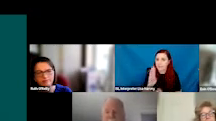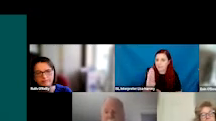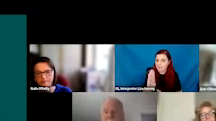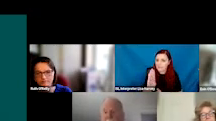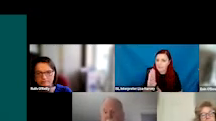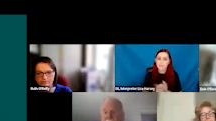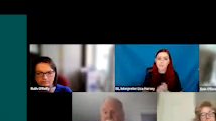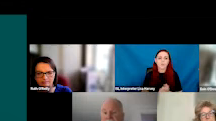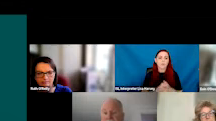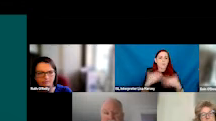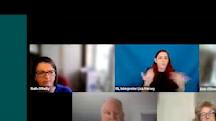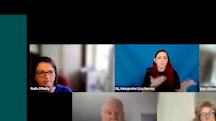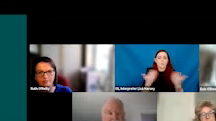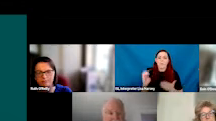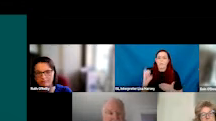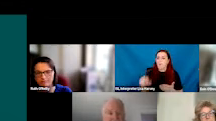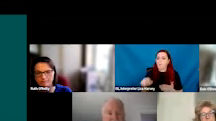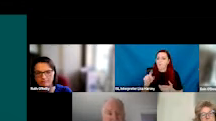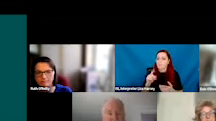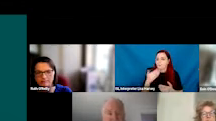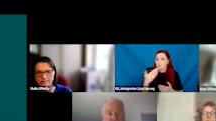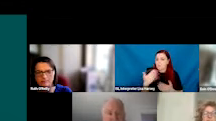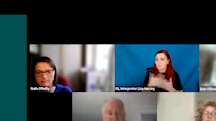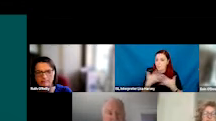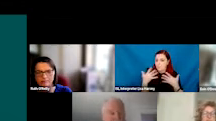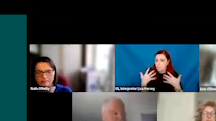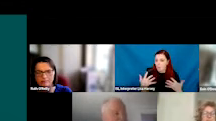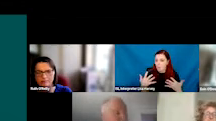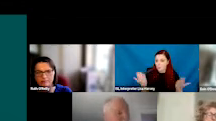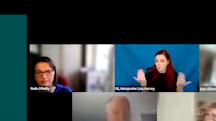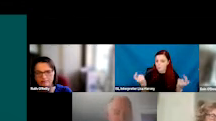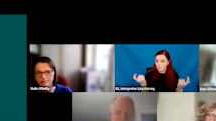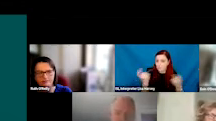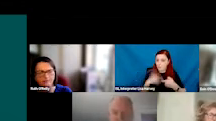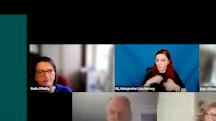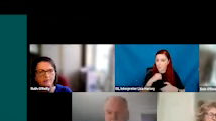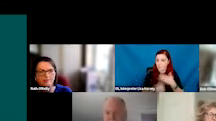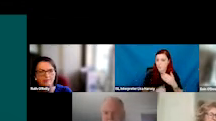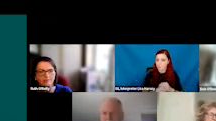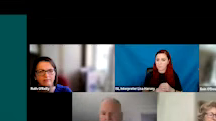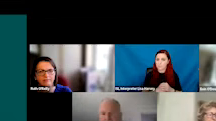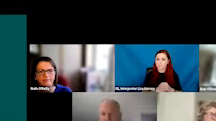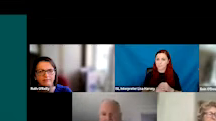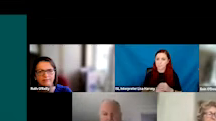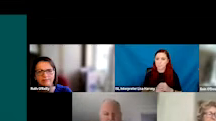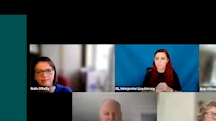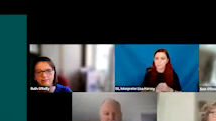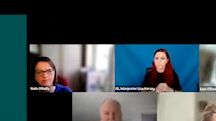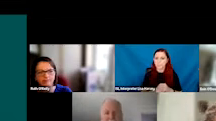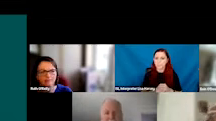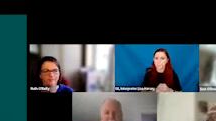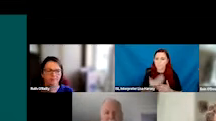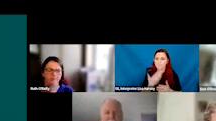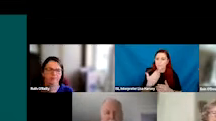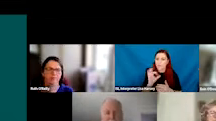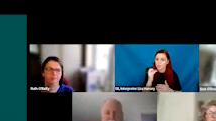So over to you, Eoin, and thank you very much for presenting here this morning. Thank you